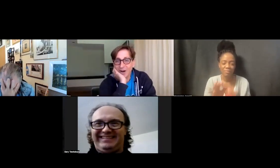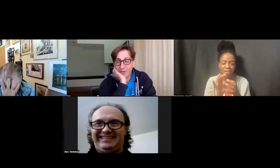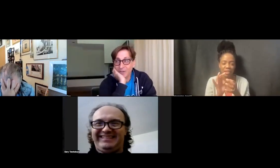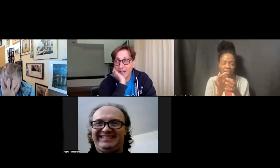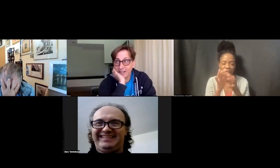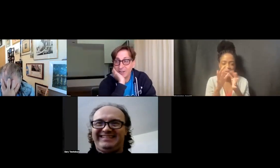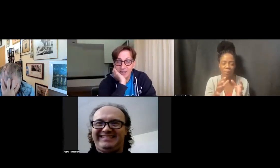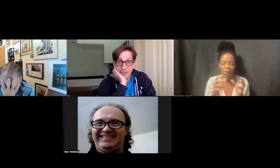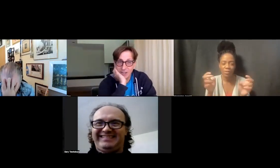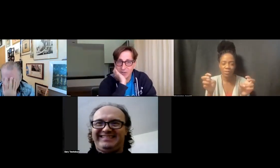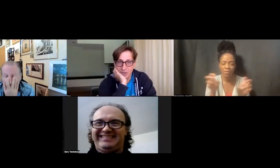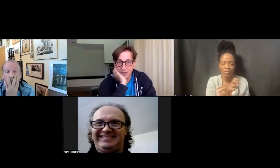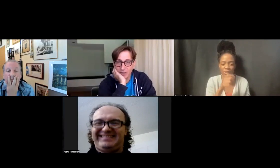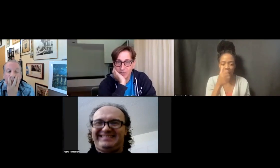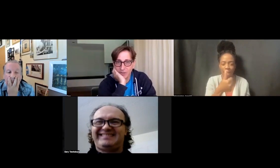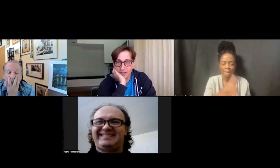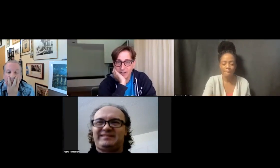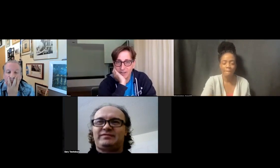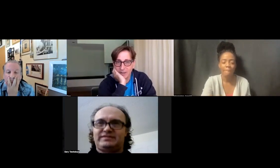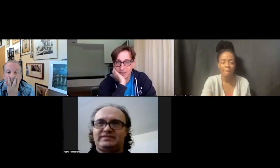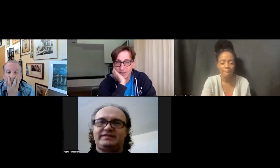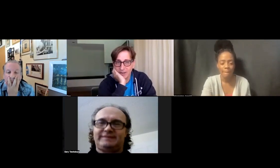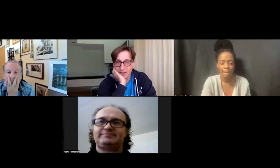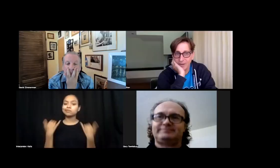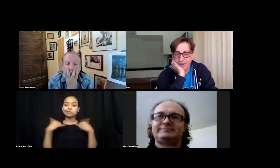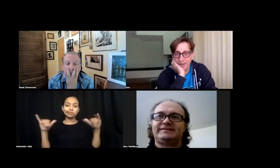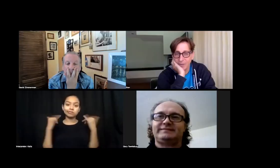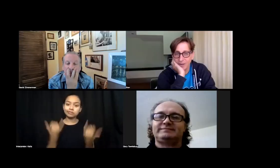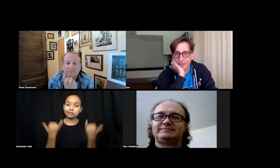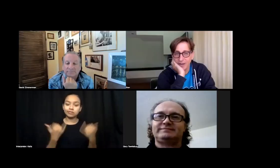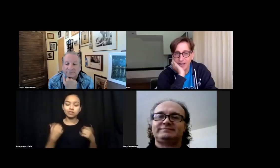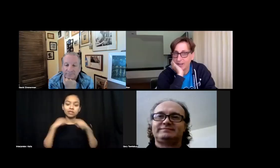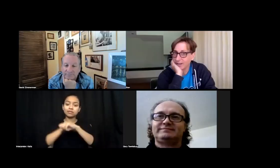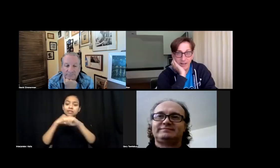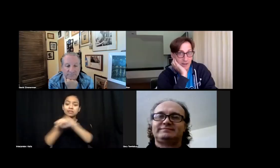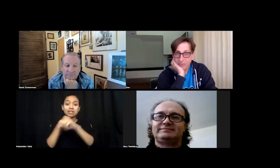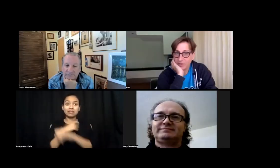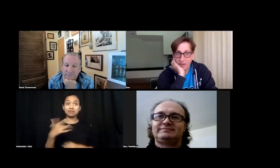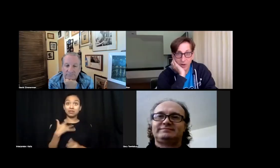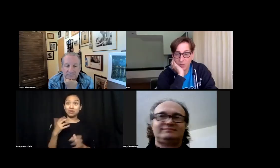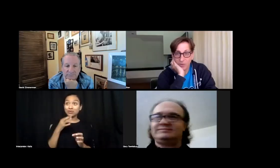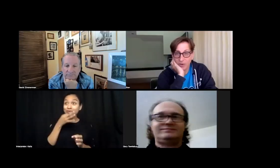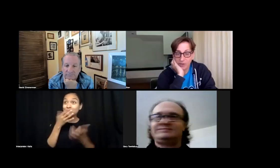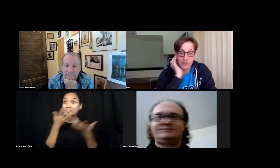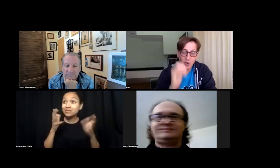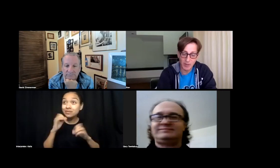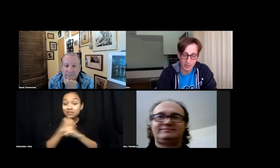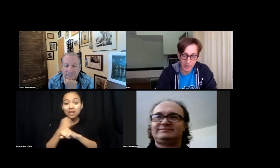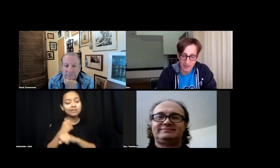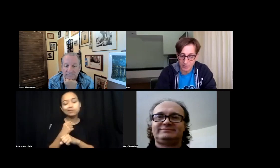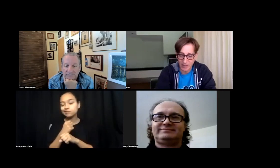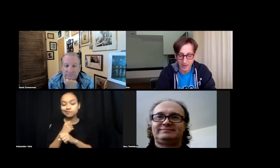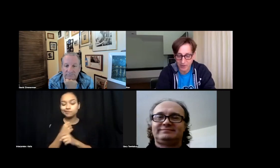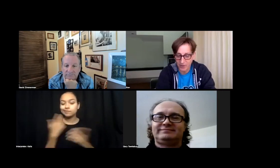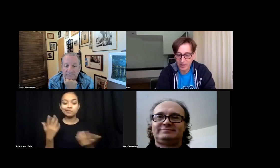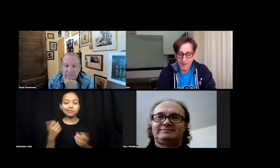So the fight still continues, you know. Unfortunately, every time, you know, you think we're done fighting, no. Mm-mm. For so many